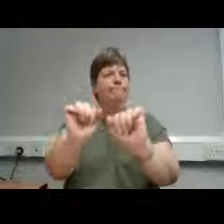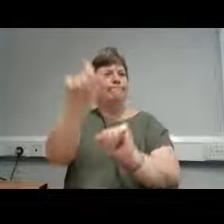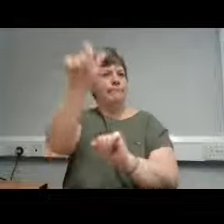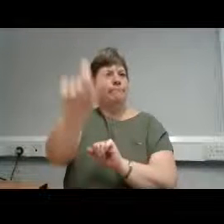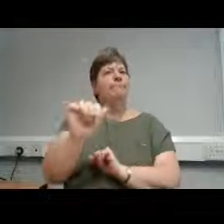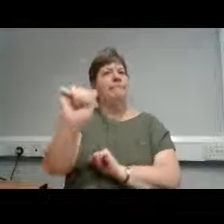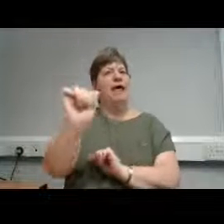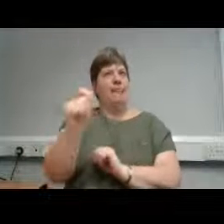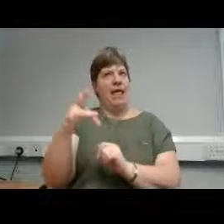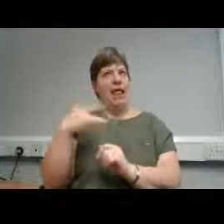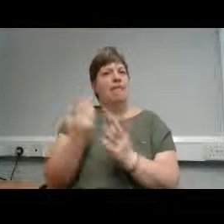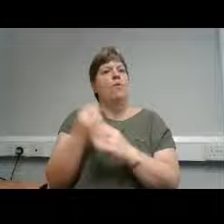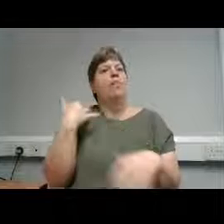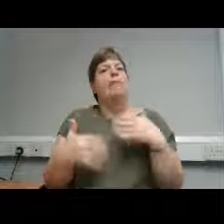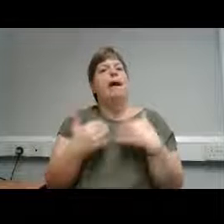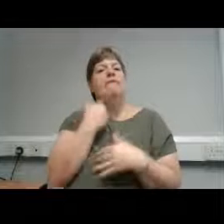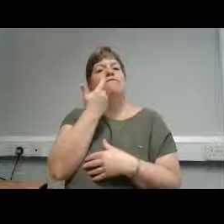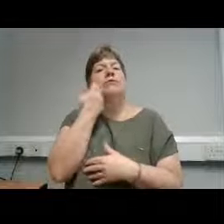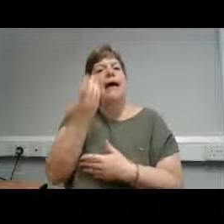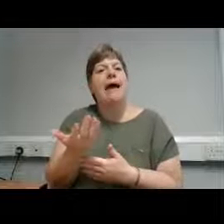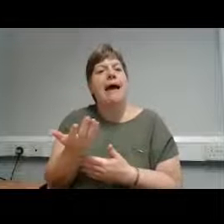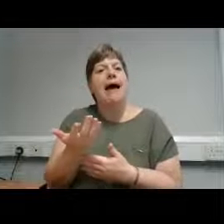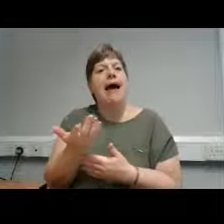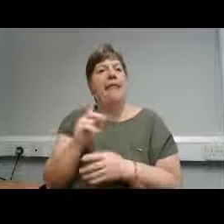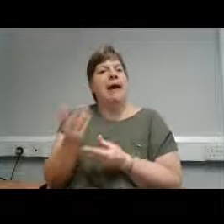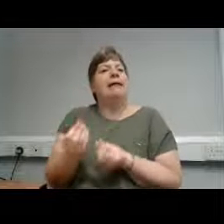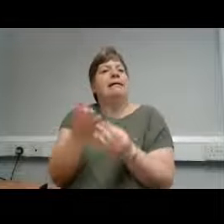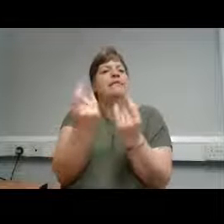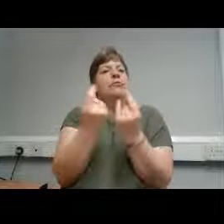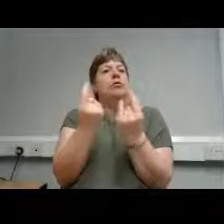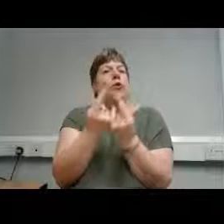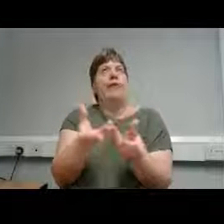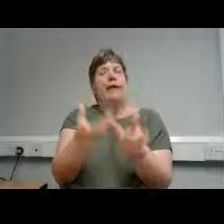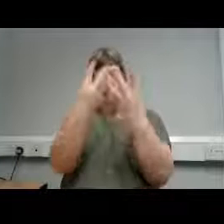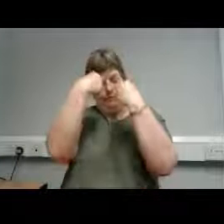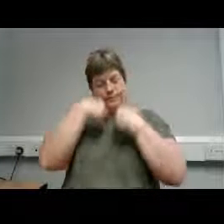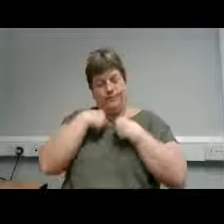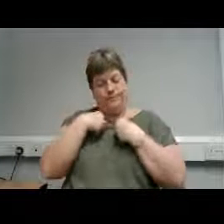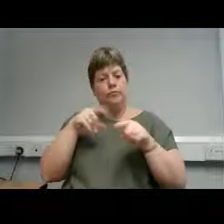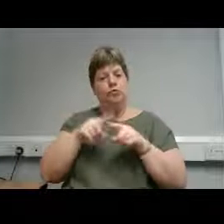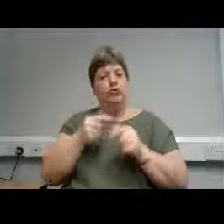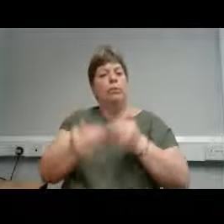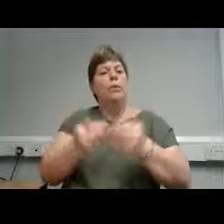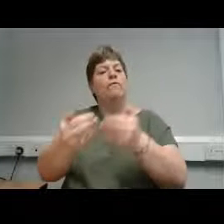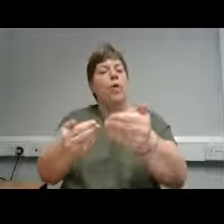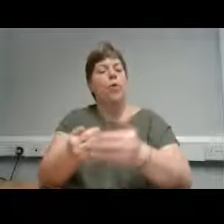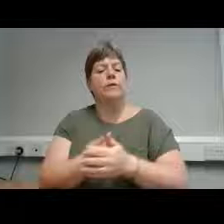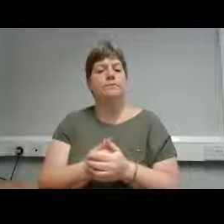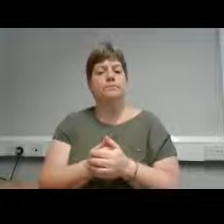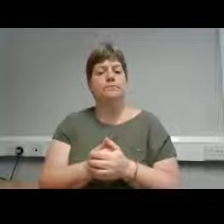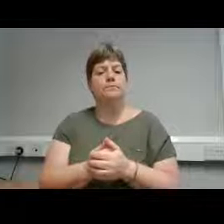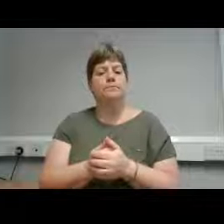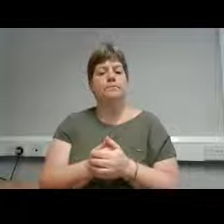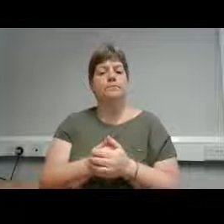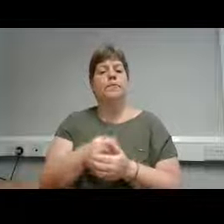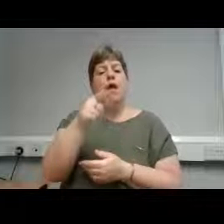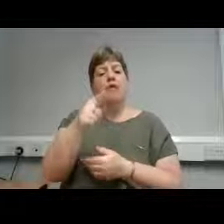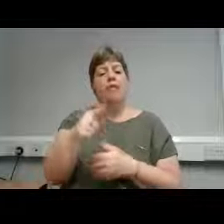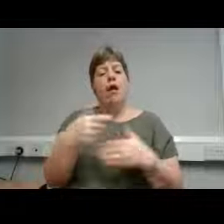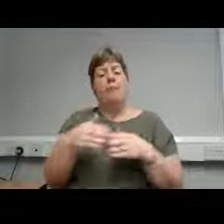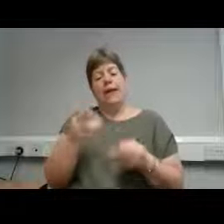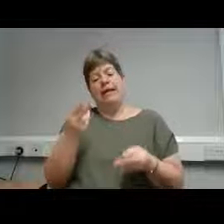pain, and gives them some things to kind of take away to go forward with and work on. Those tools are being